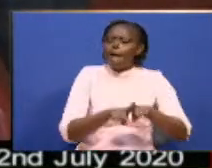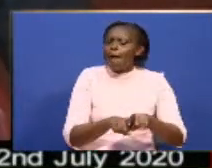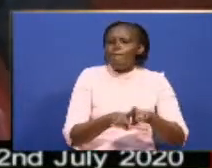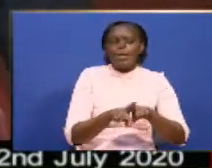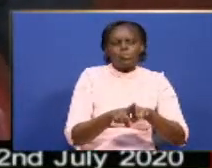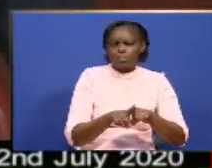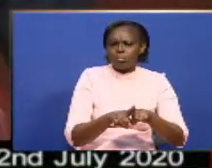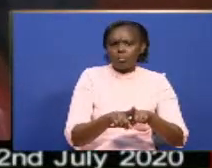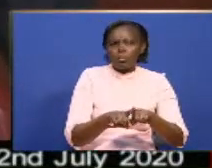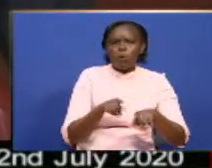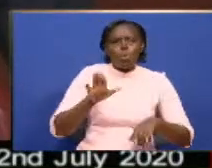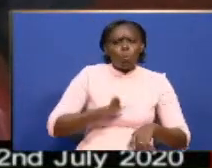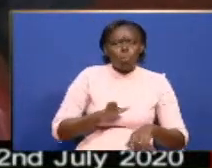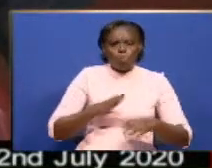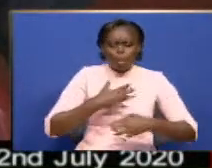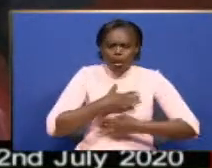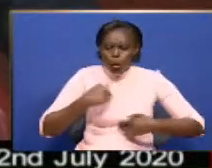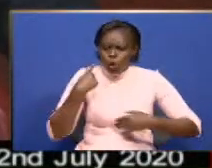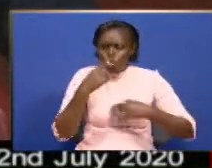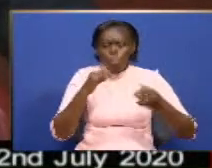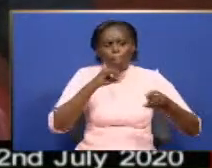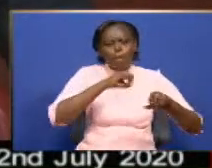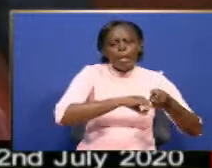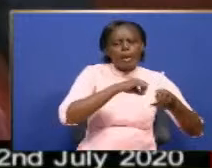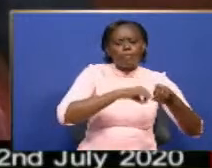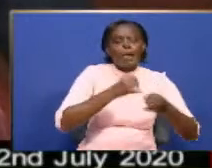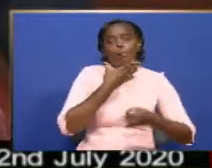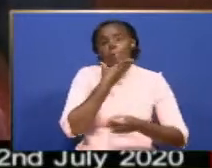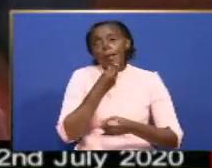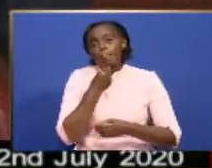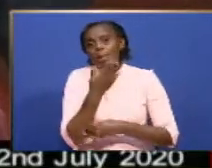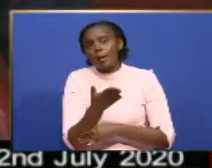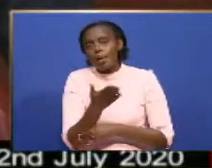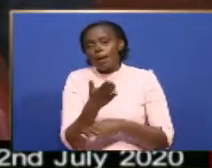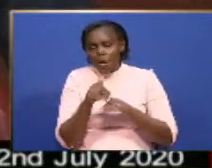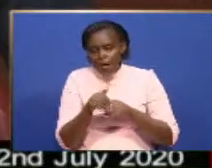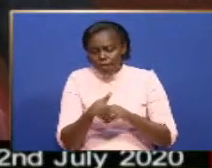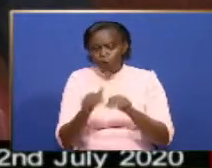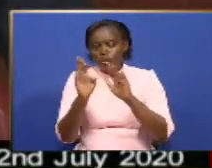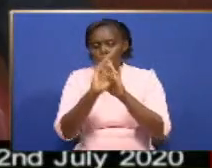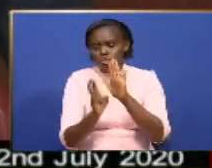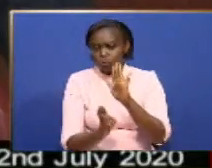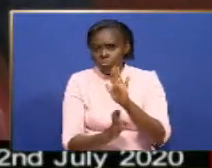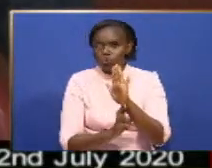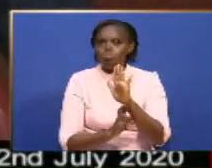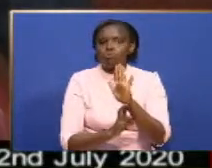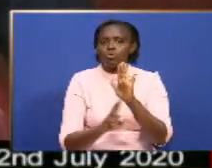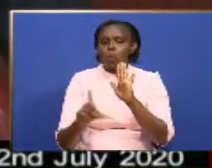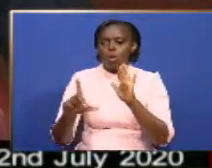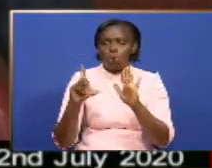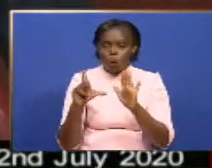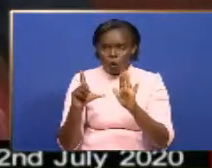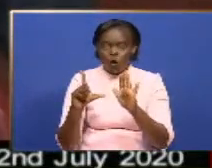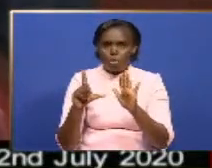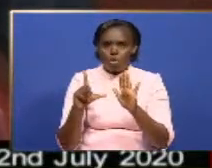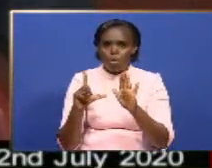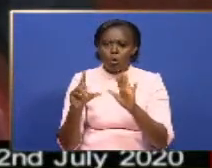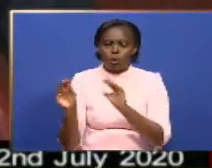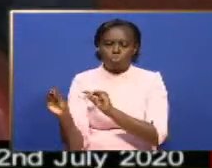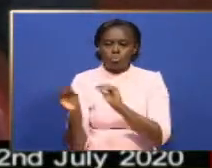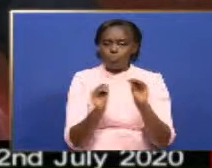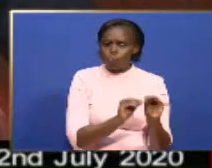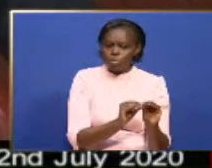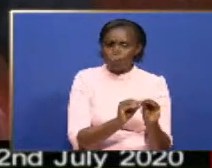refugee women who get married to Kenyan men and comply with the requirements of the relevant laws in terms of migration, and